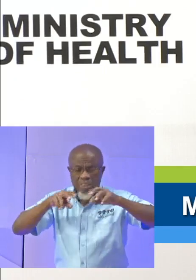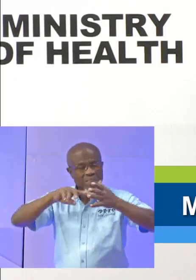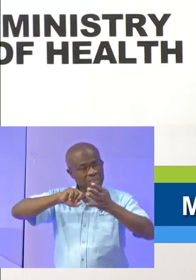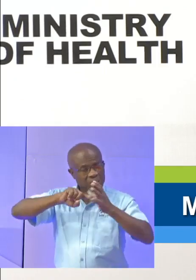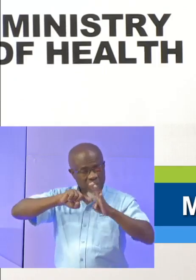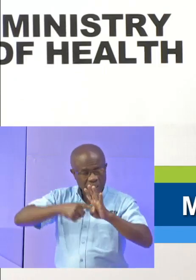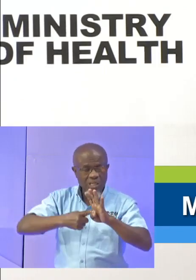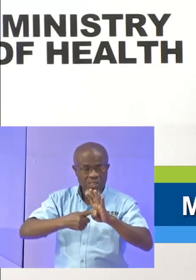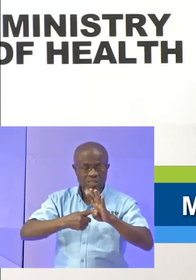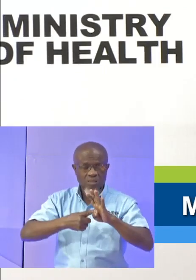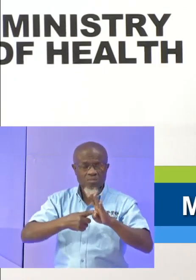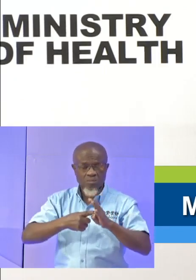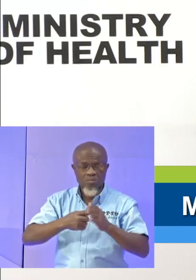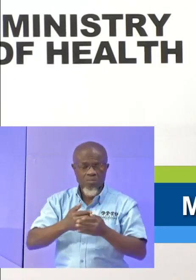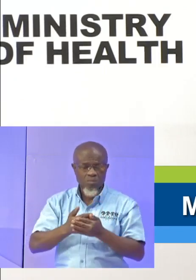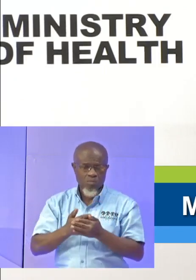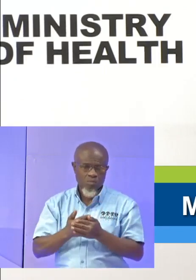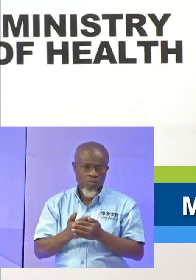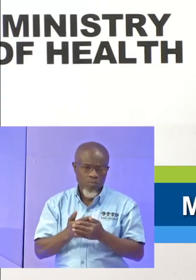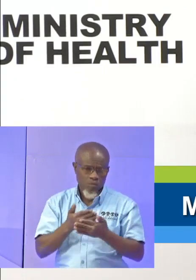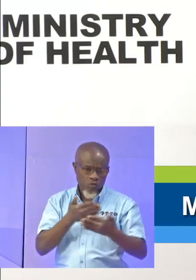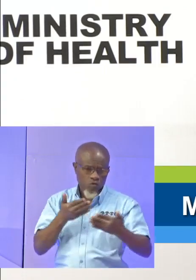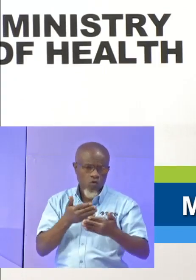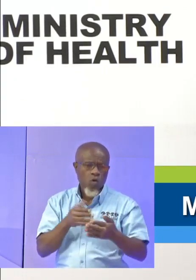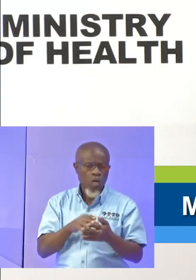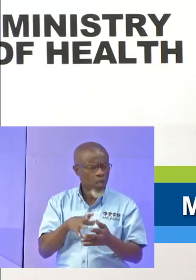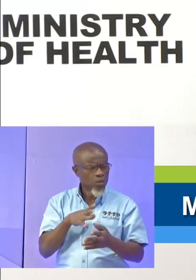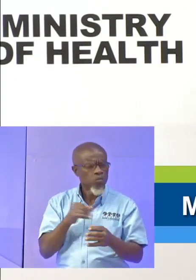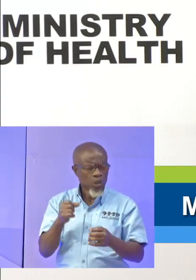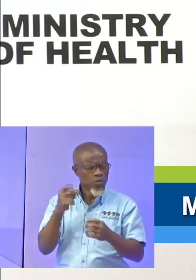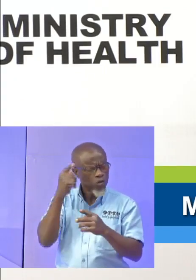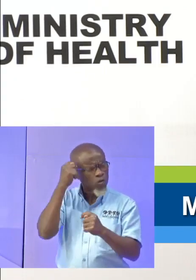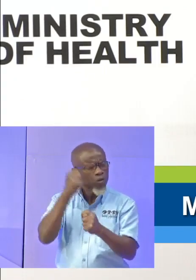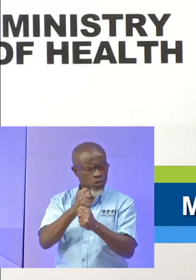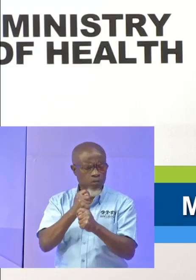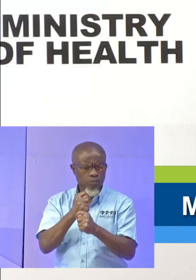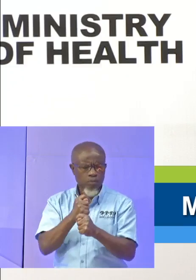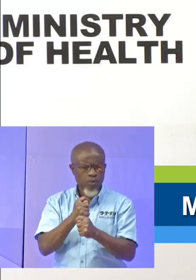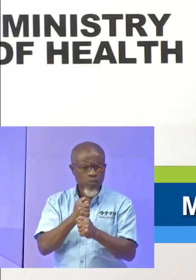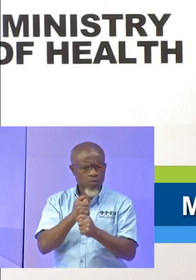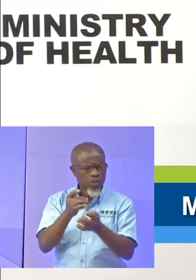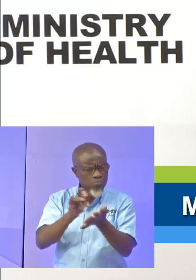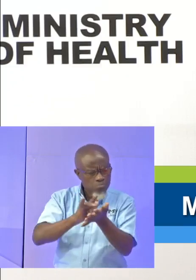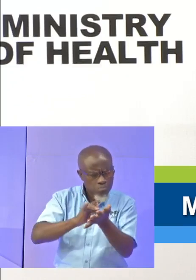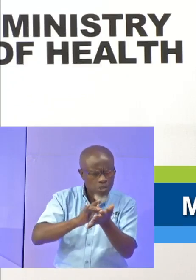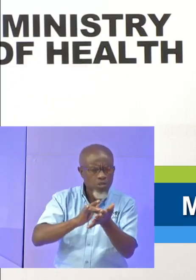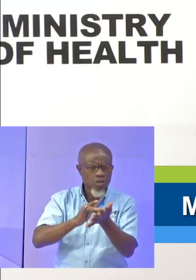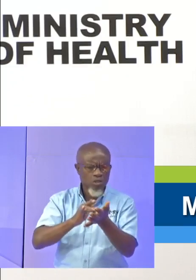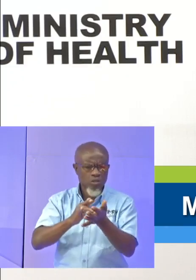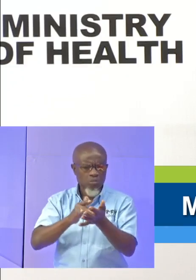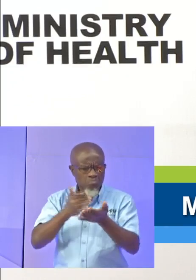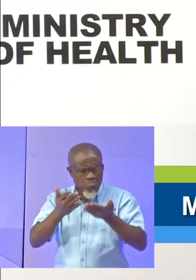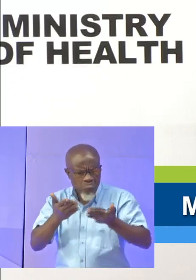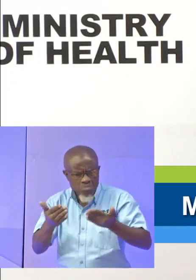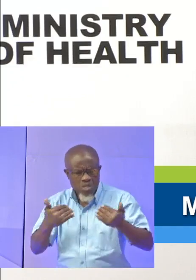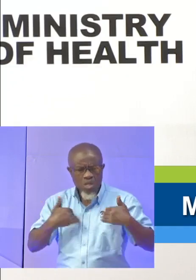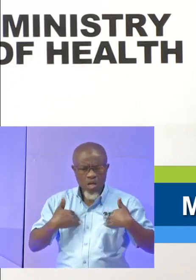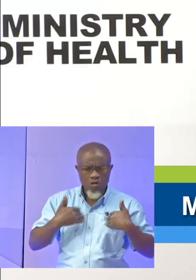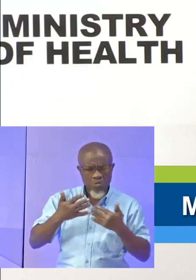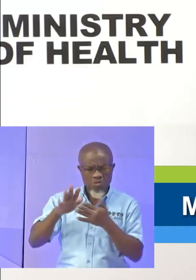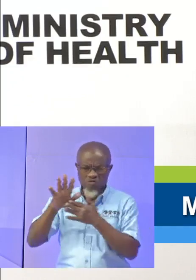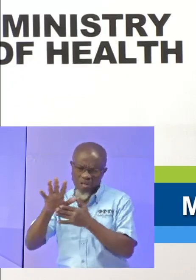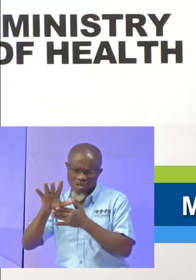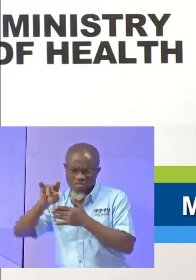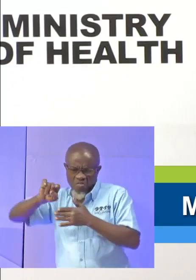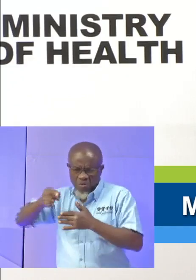information for us to feel it was comfortable. For instance, in medicines, you may have groups of 5,000 persons. When